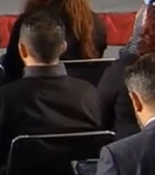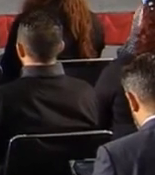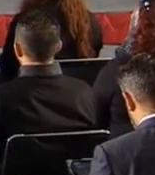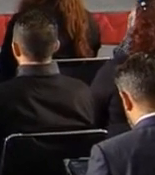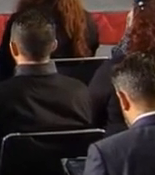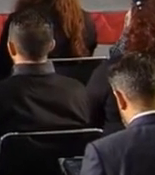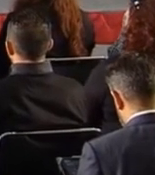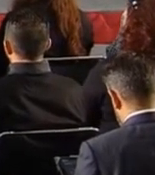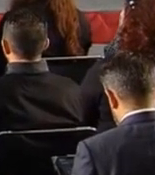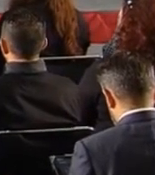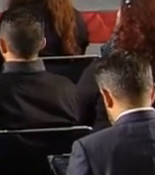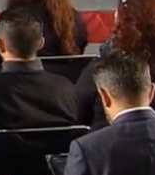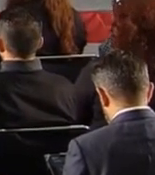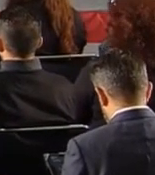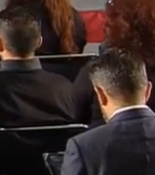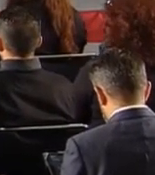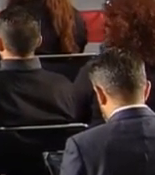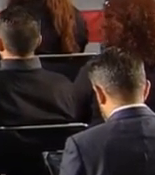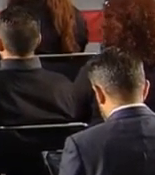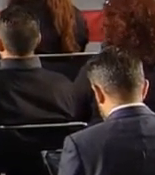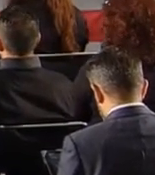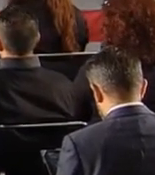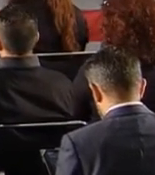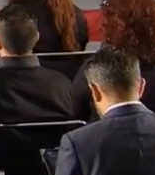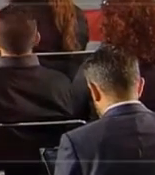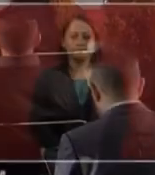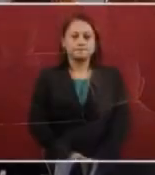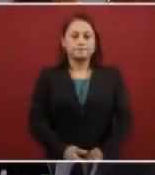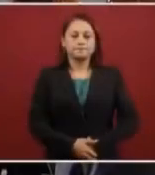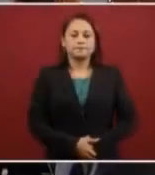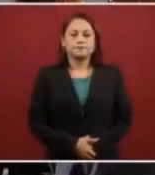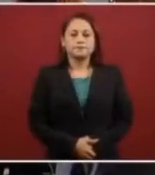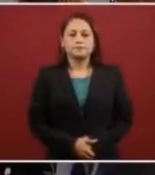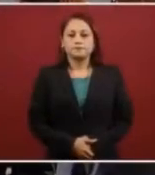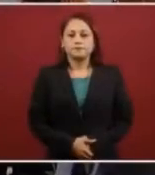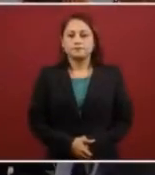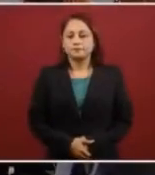Y tiene sensibilidad social. And he's got